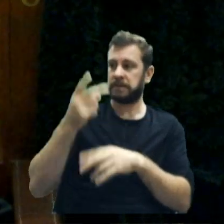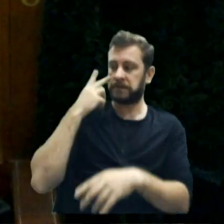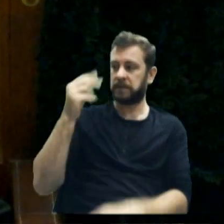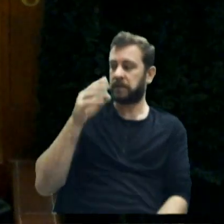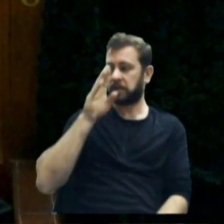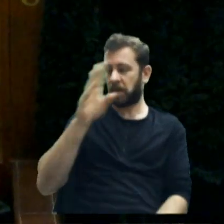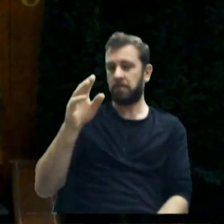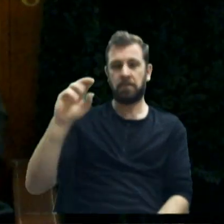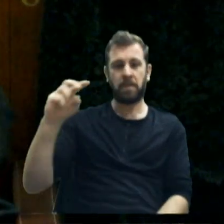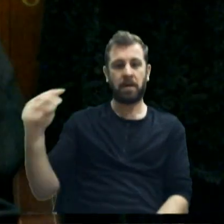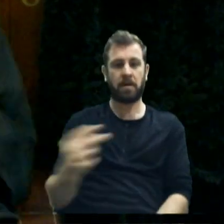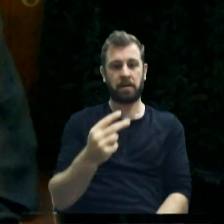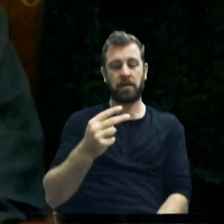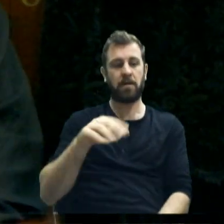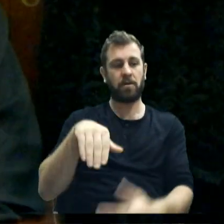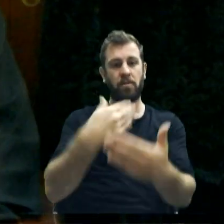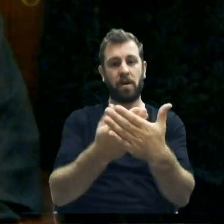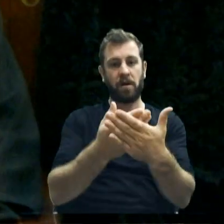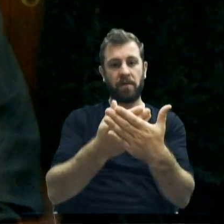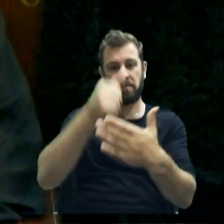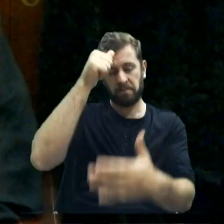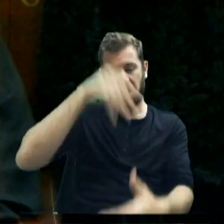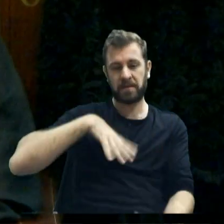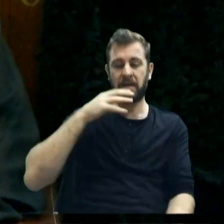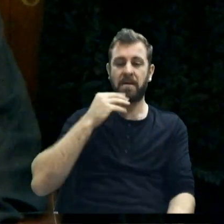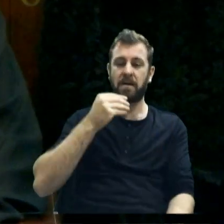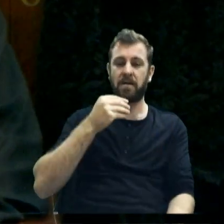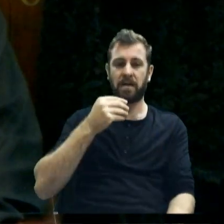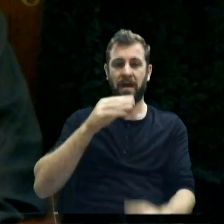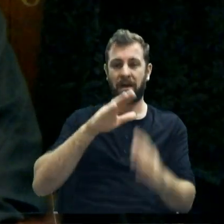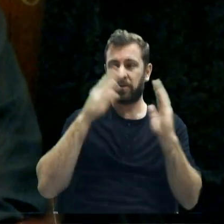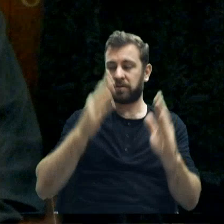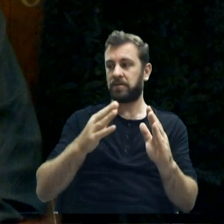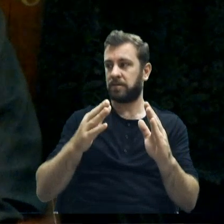get to the man's house, who lived a little bit further away from Imam Ali.